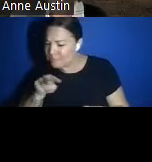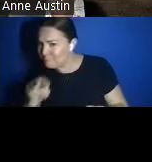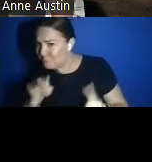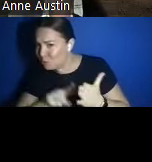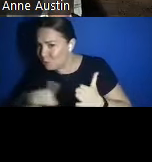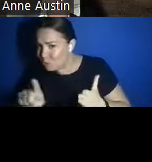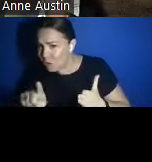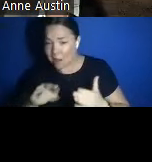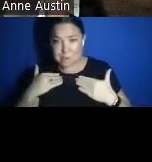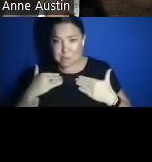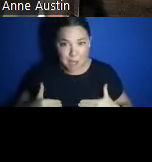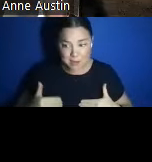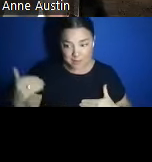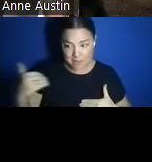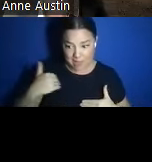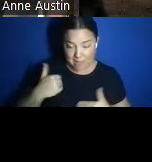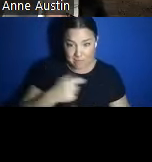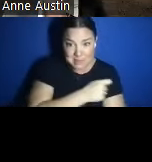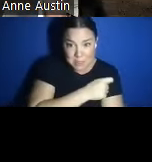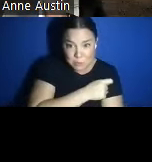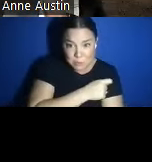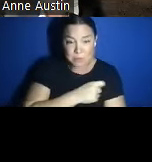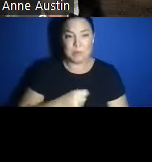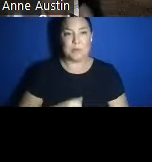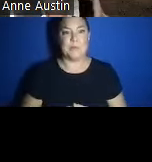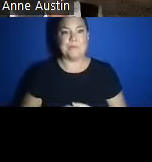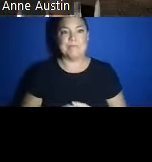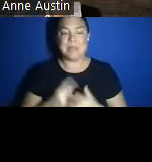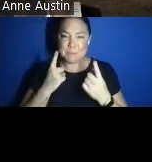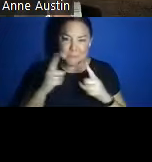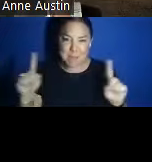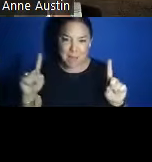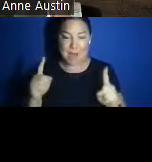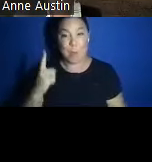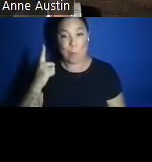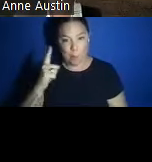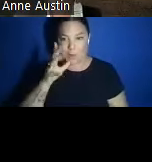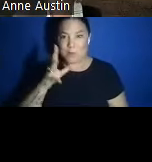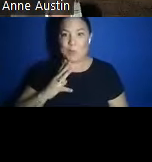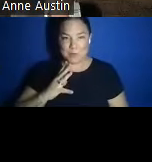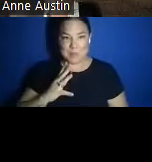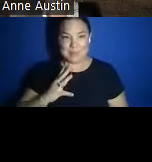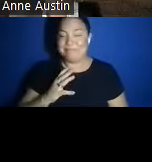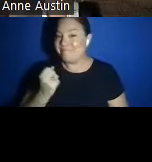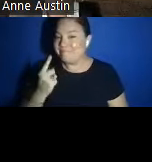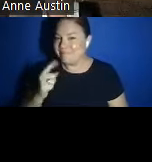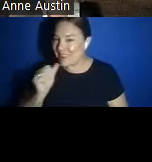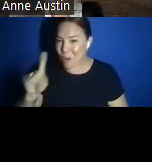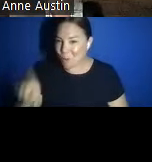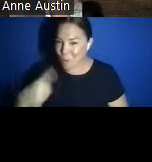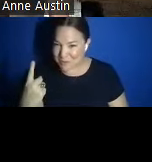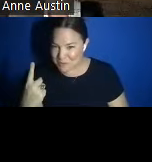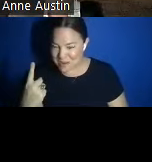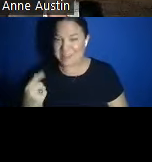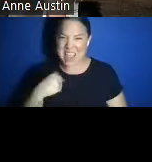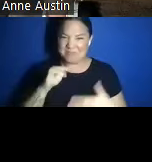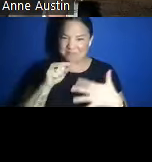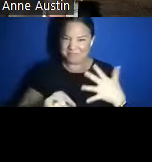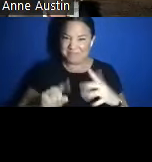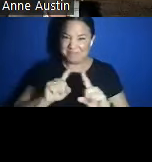see whether tattoos were present. And lo and behold, this one woman is not the only one with tattoos. We have